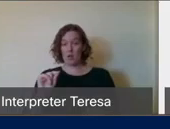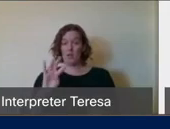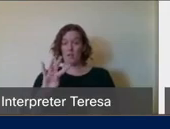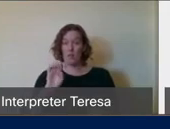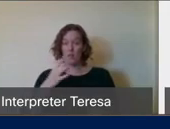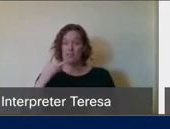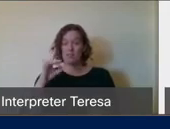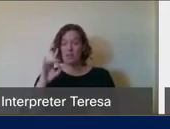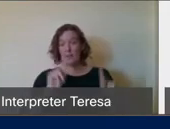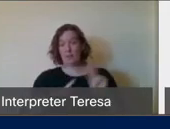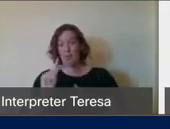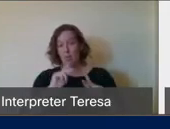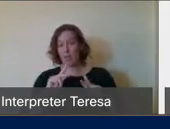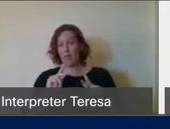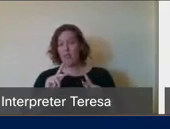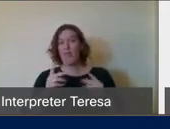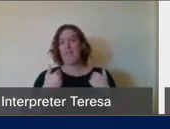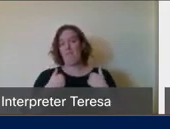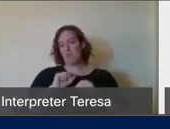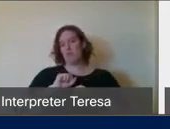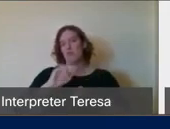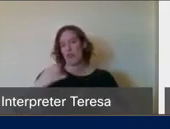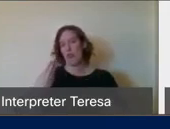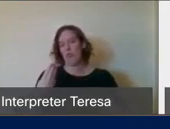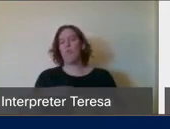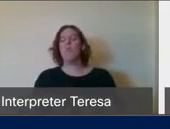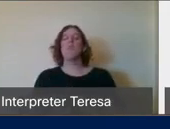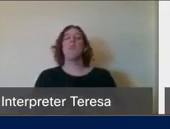418 people are employed and